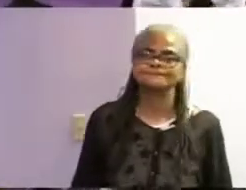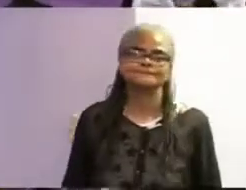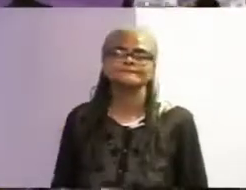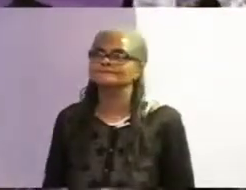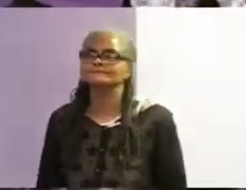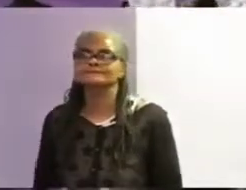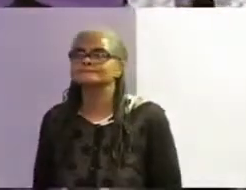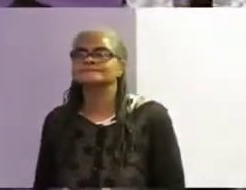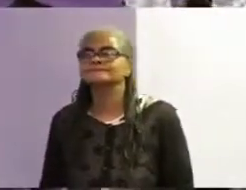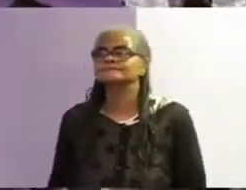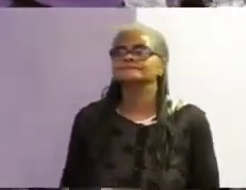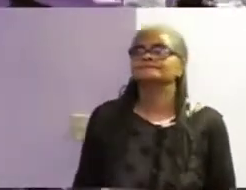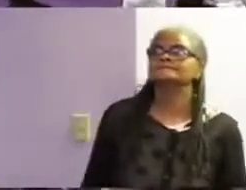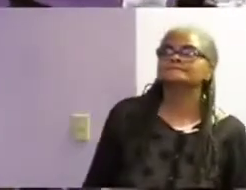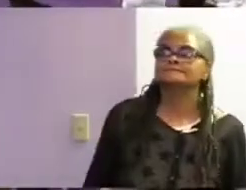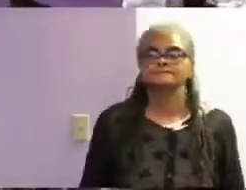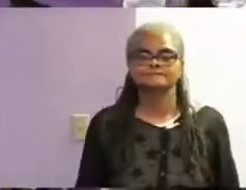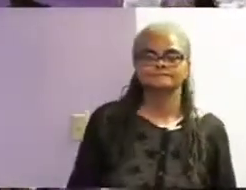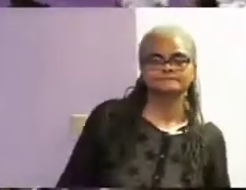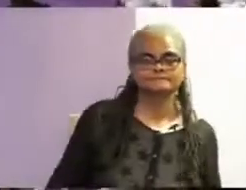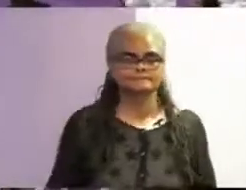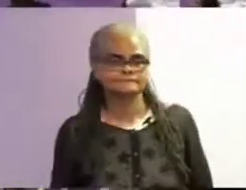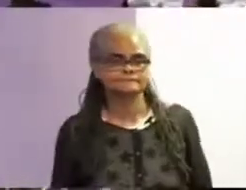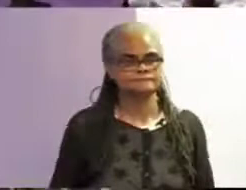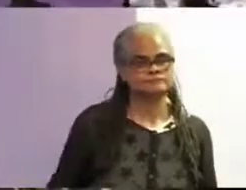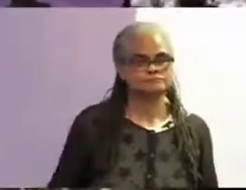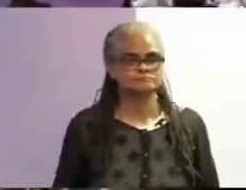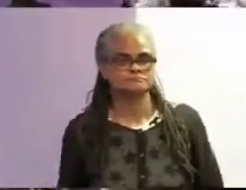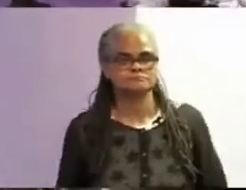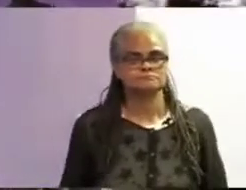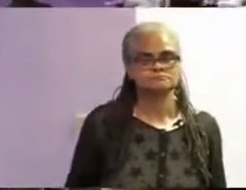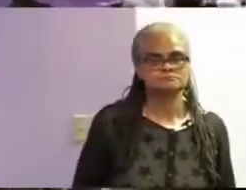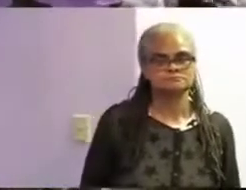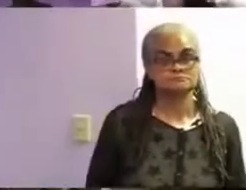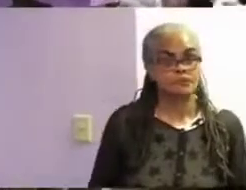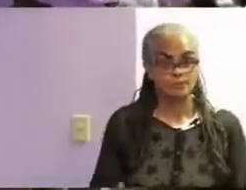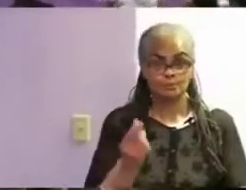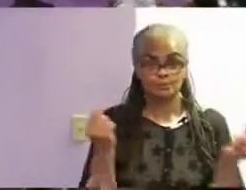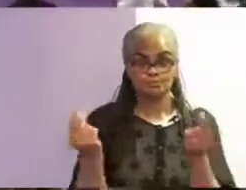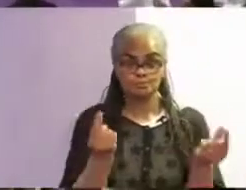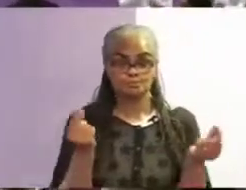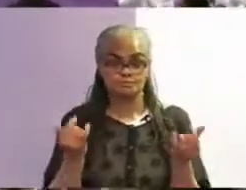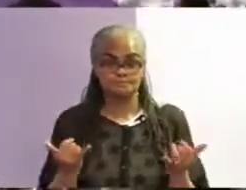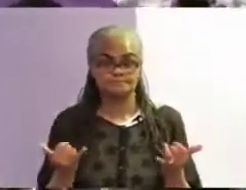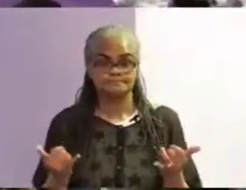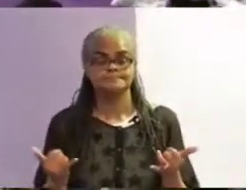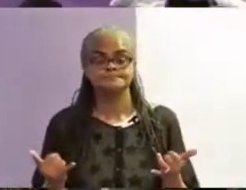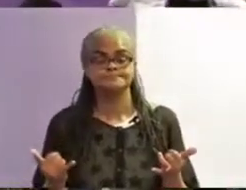This is what I want you to do.